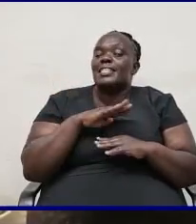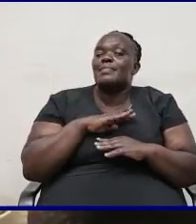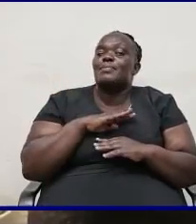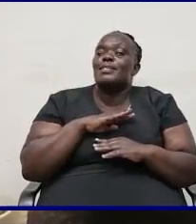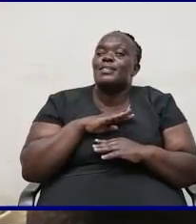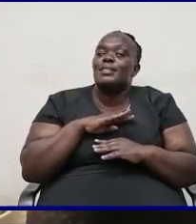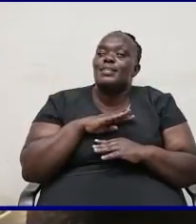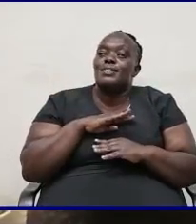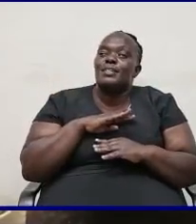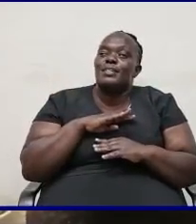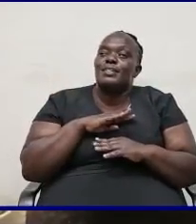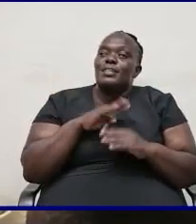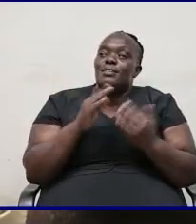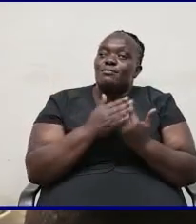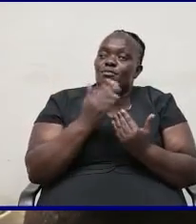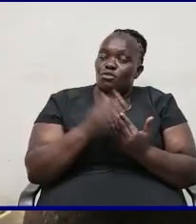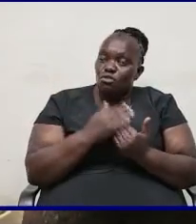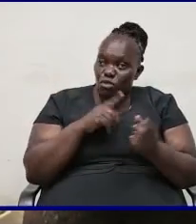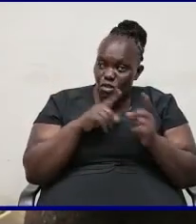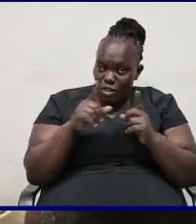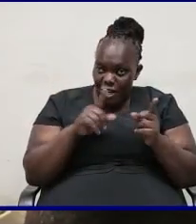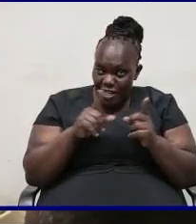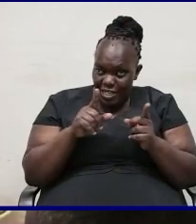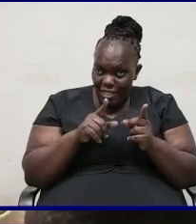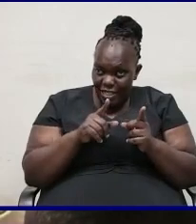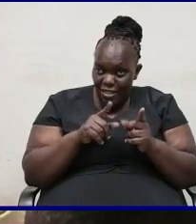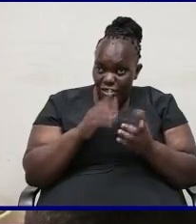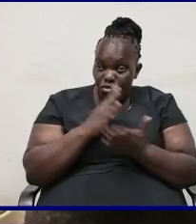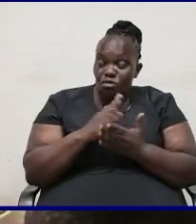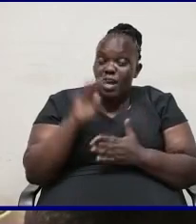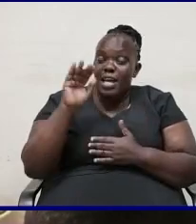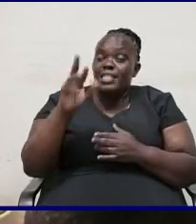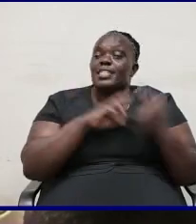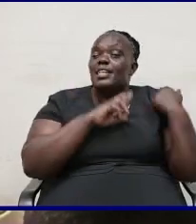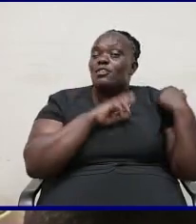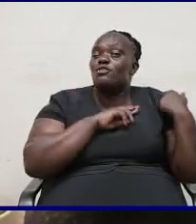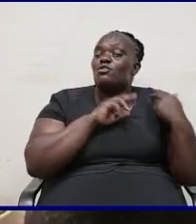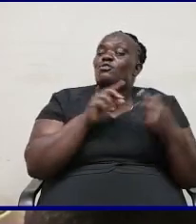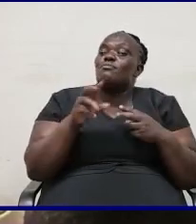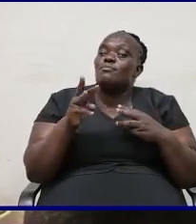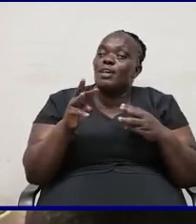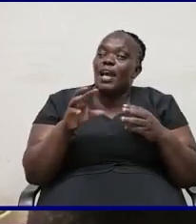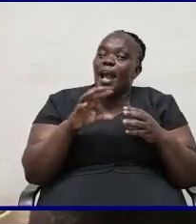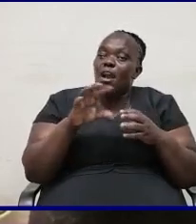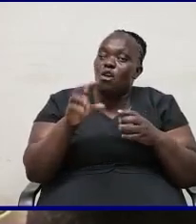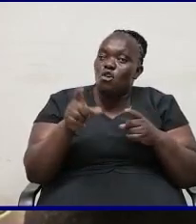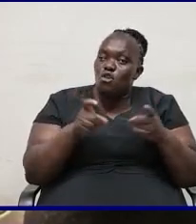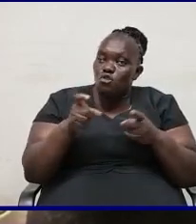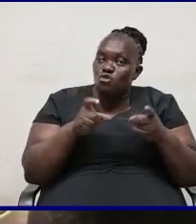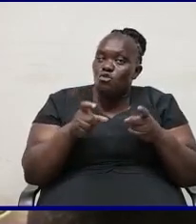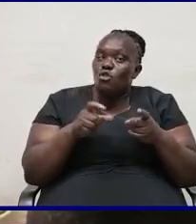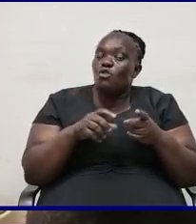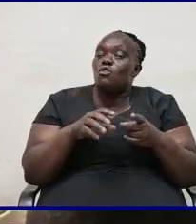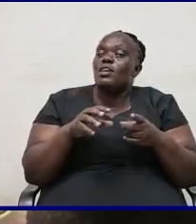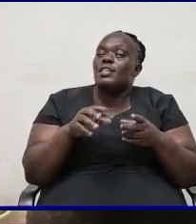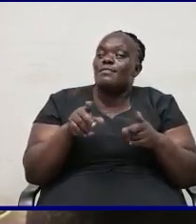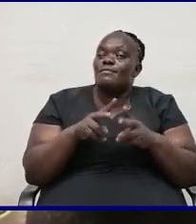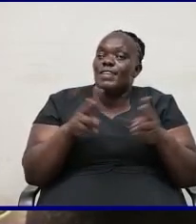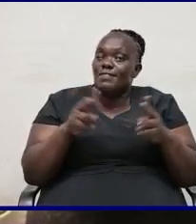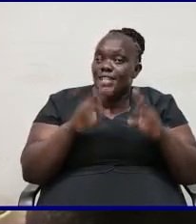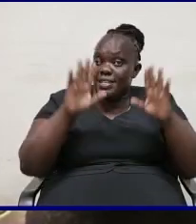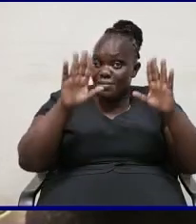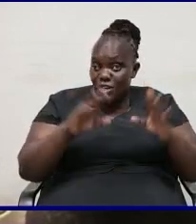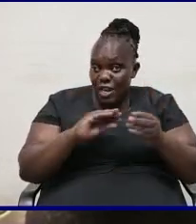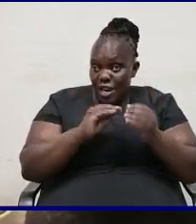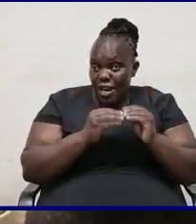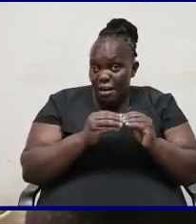sustainability and conservation of tourism. And you have asked the role of tourism in the mitigation of climate change. The role of tourism is very key.